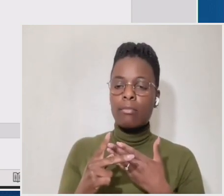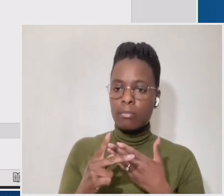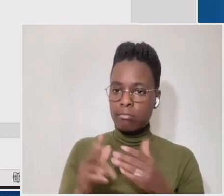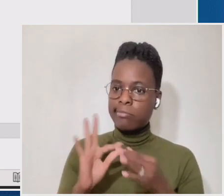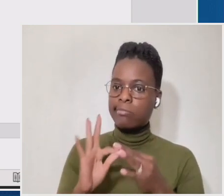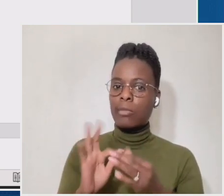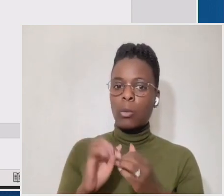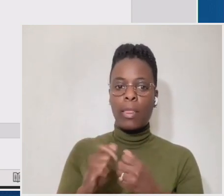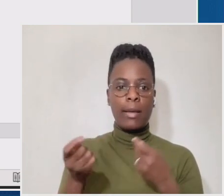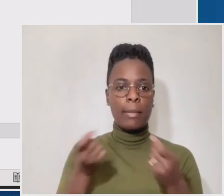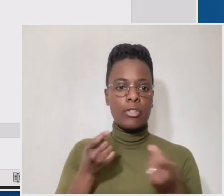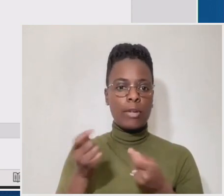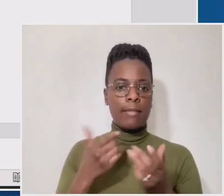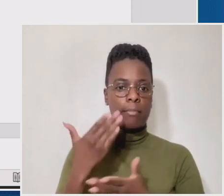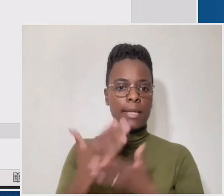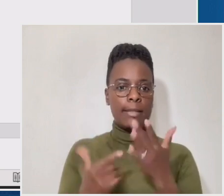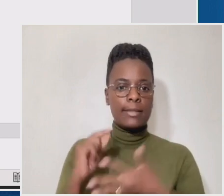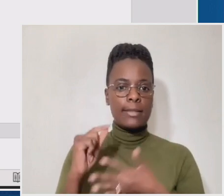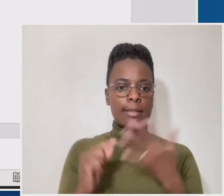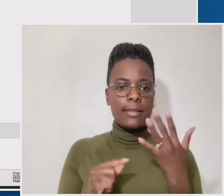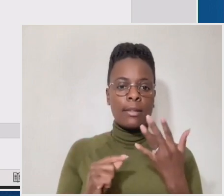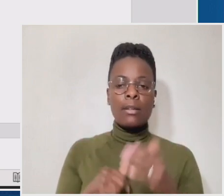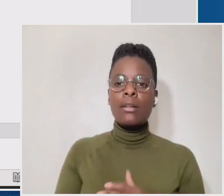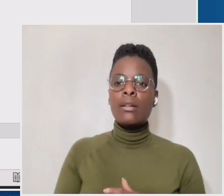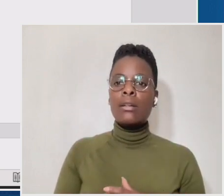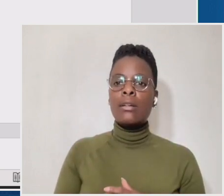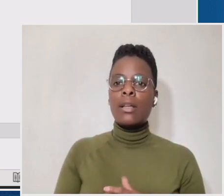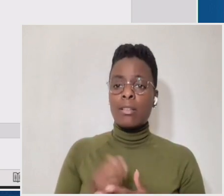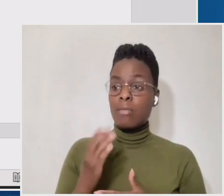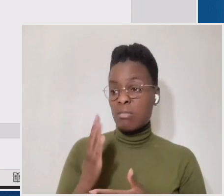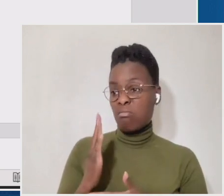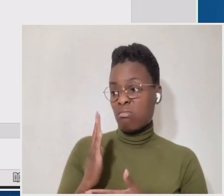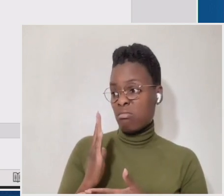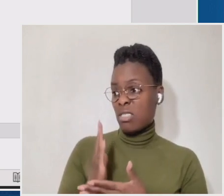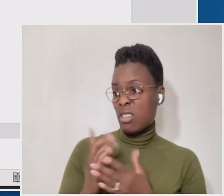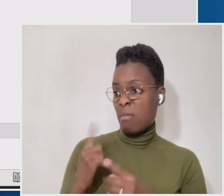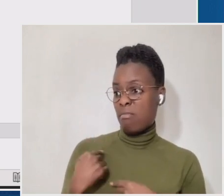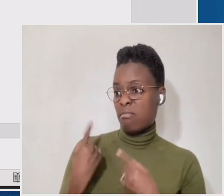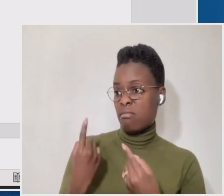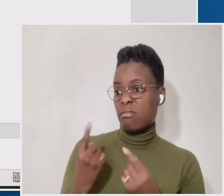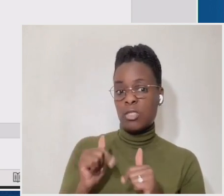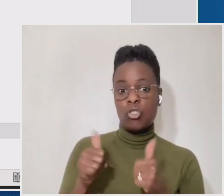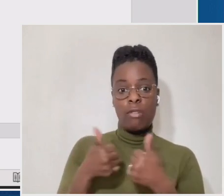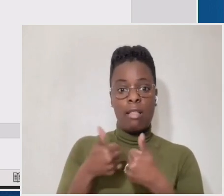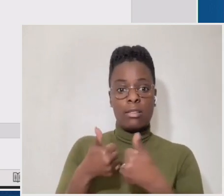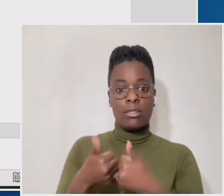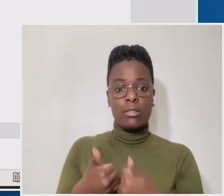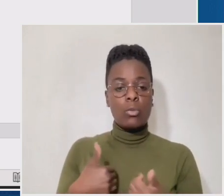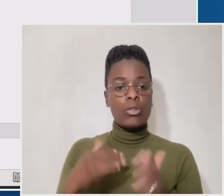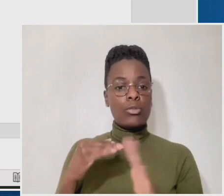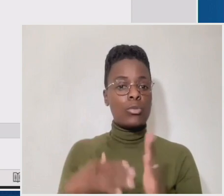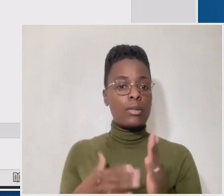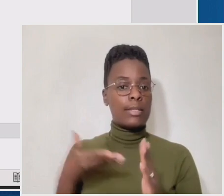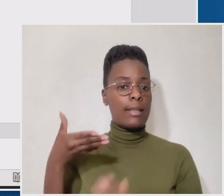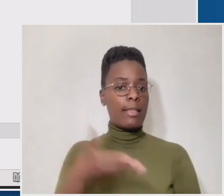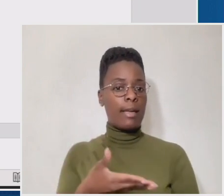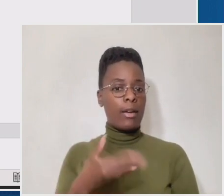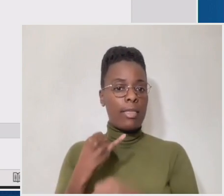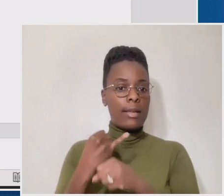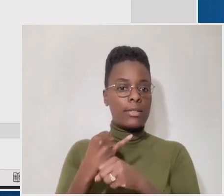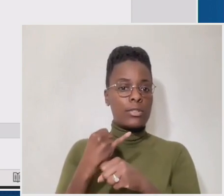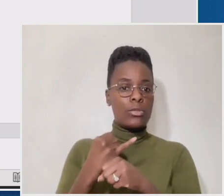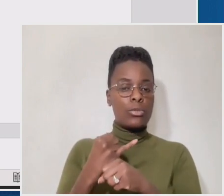there also have been some challenges with where students who are at the institution but their parents